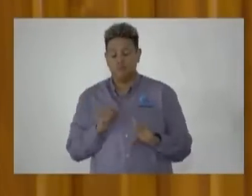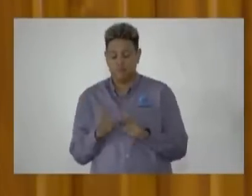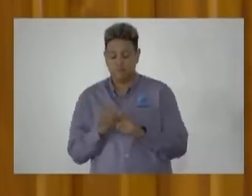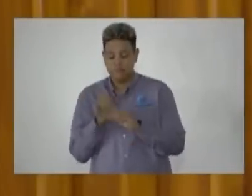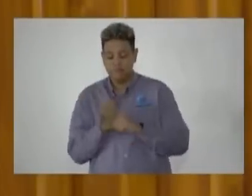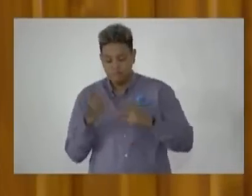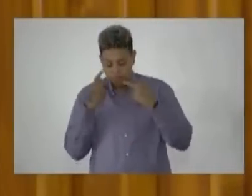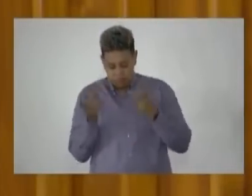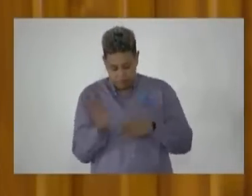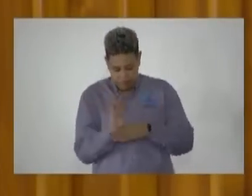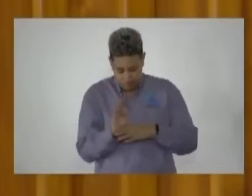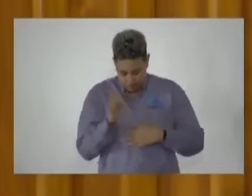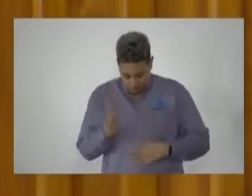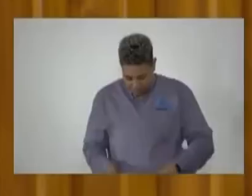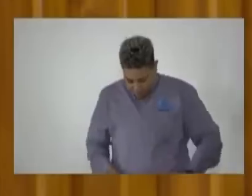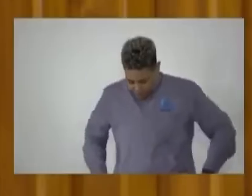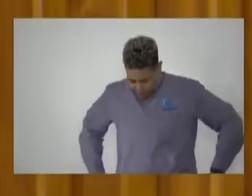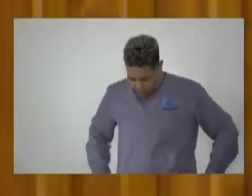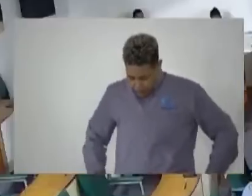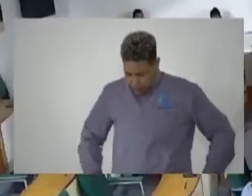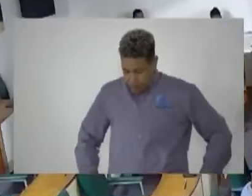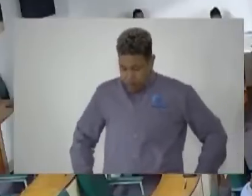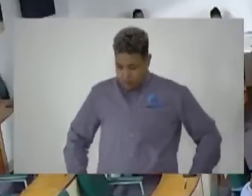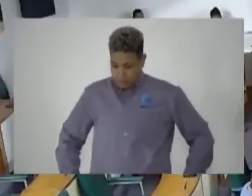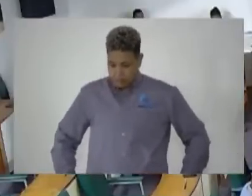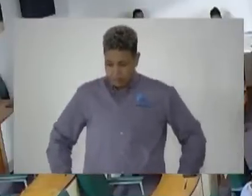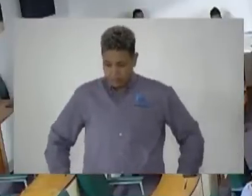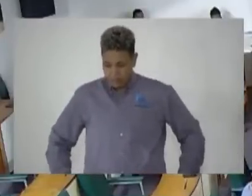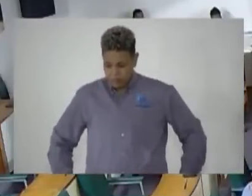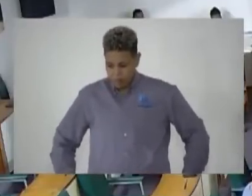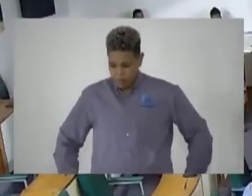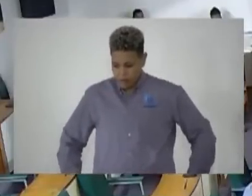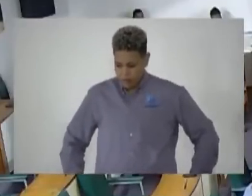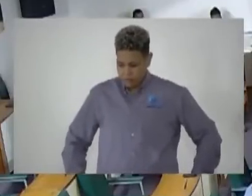first obtained. Public business.